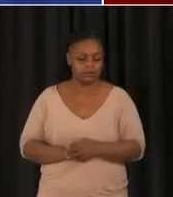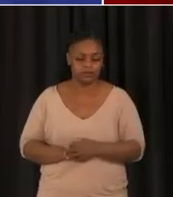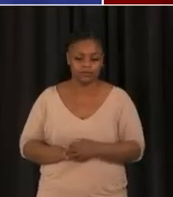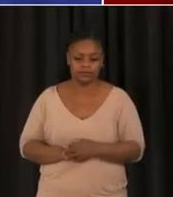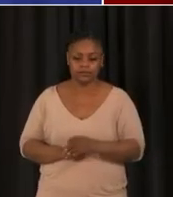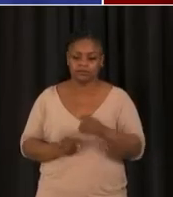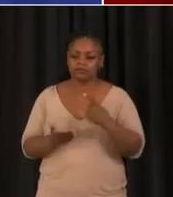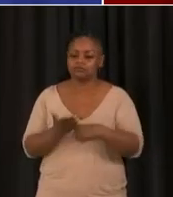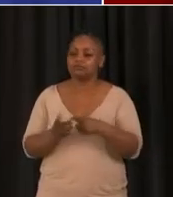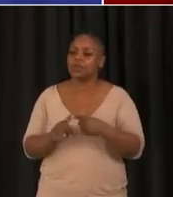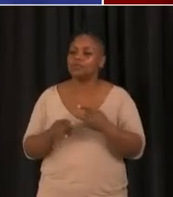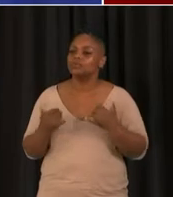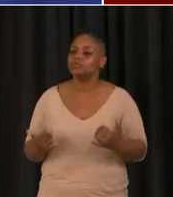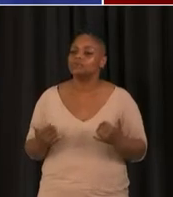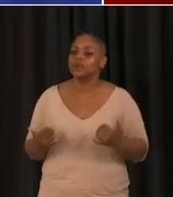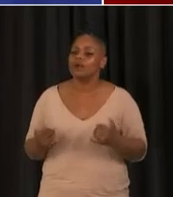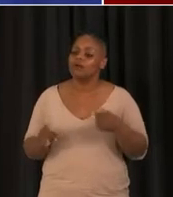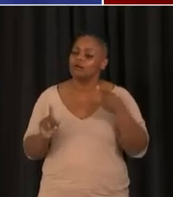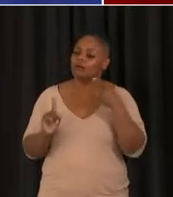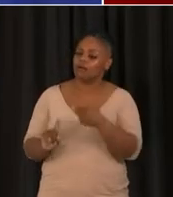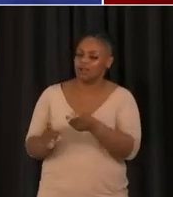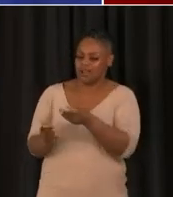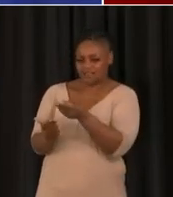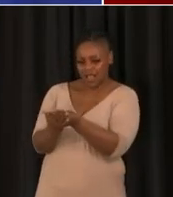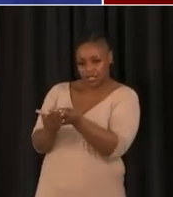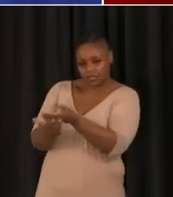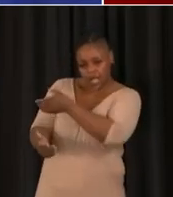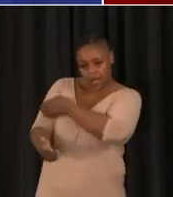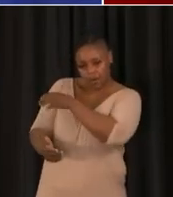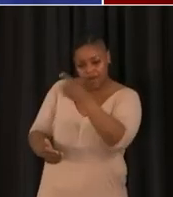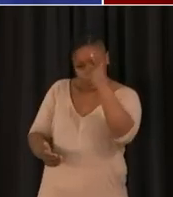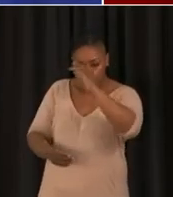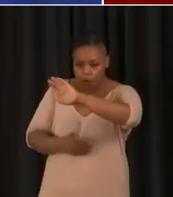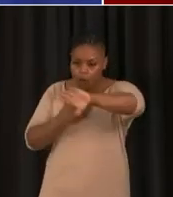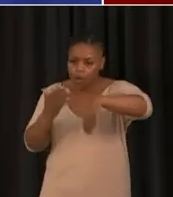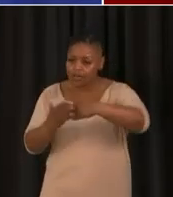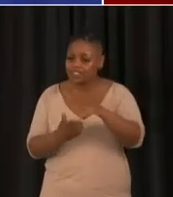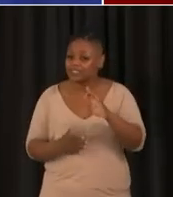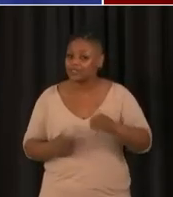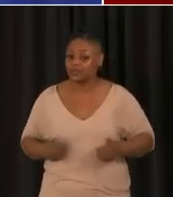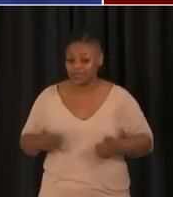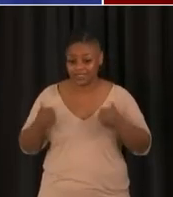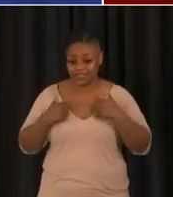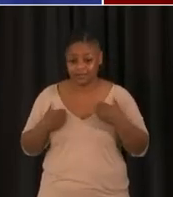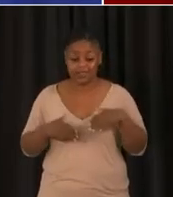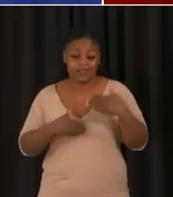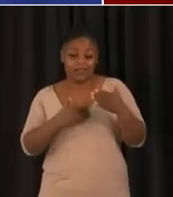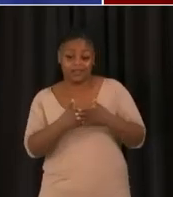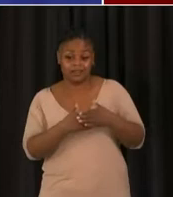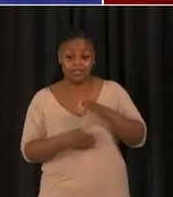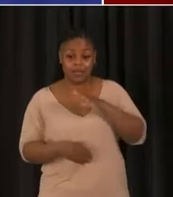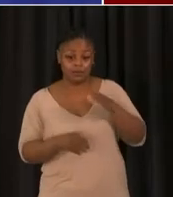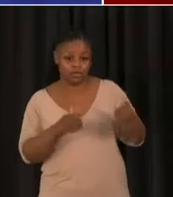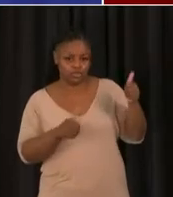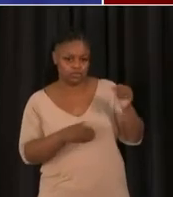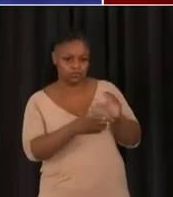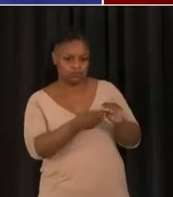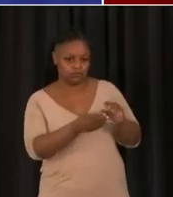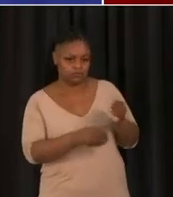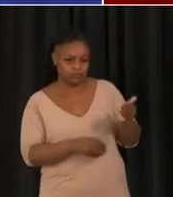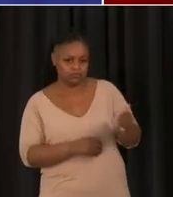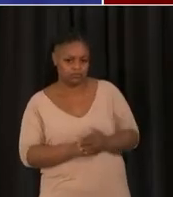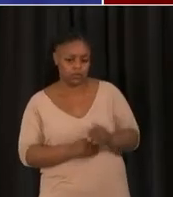you to check that out as well. So you could get free PPE and you could check out pppready.com. With that,